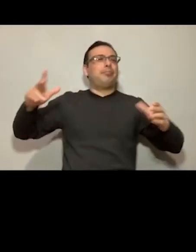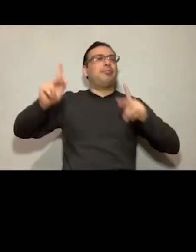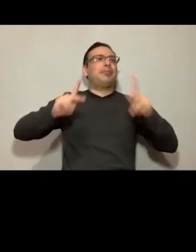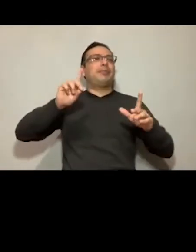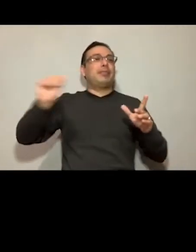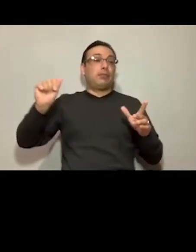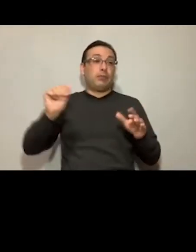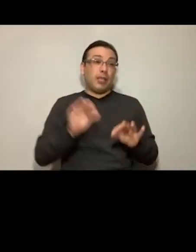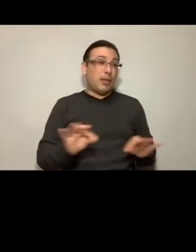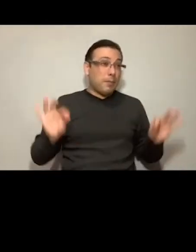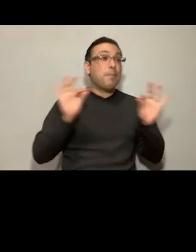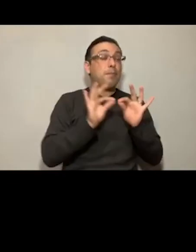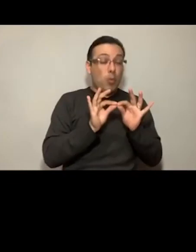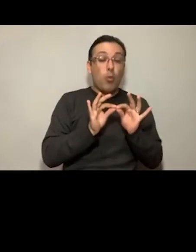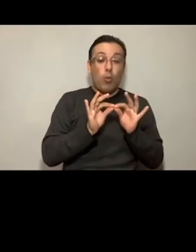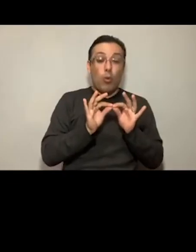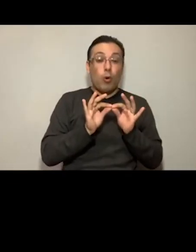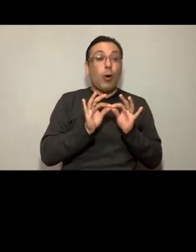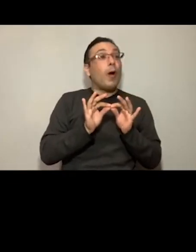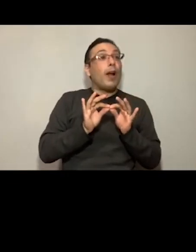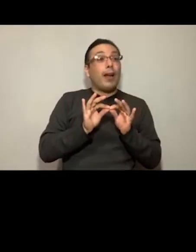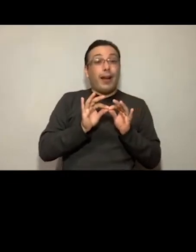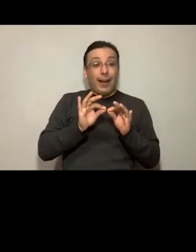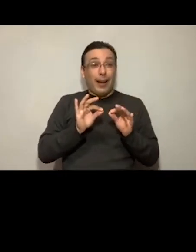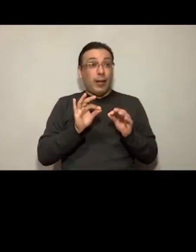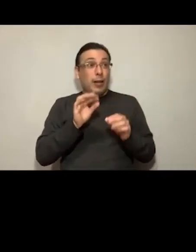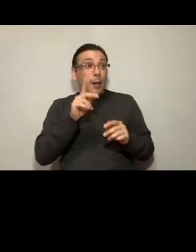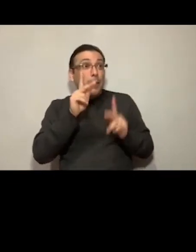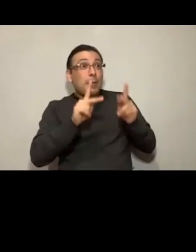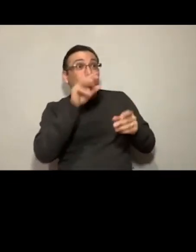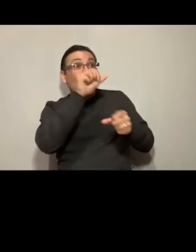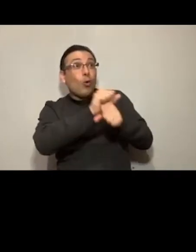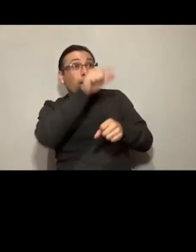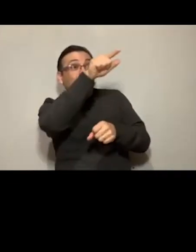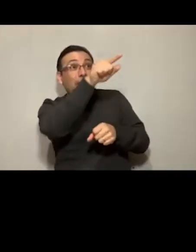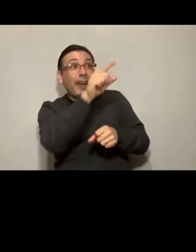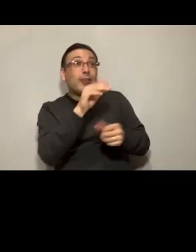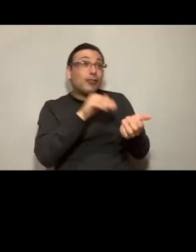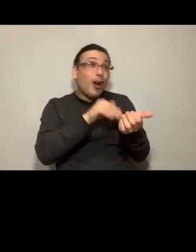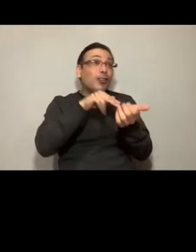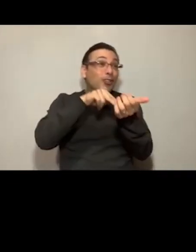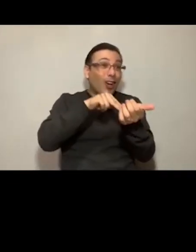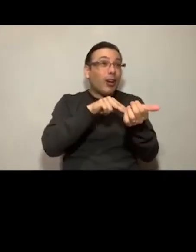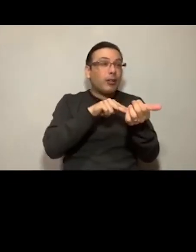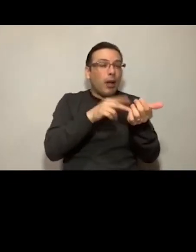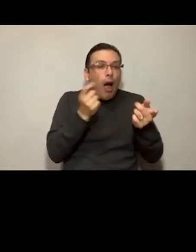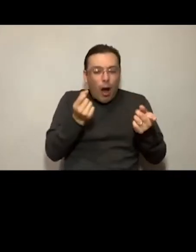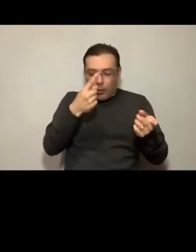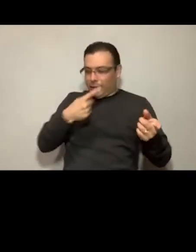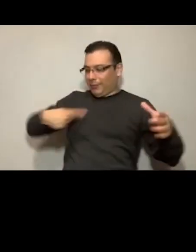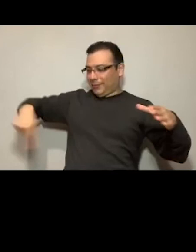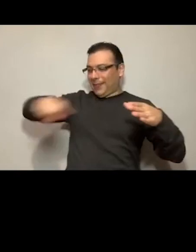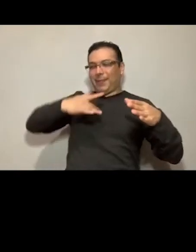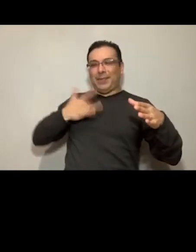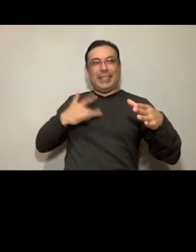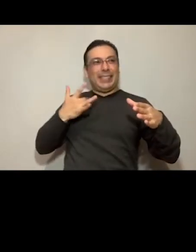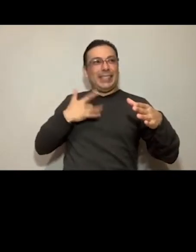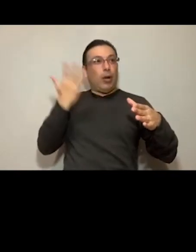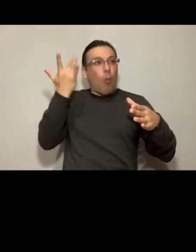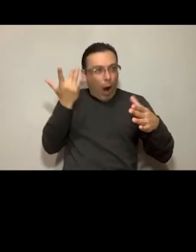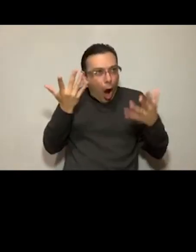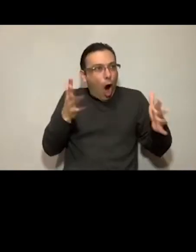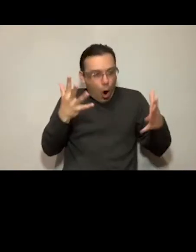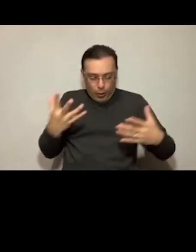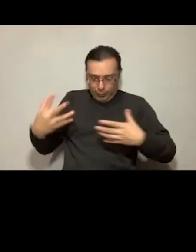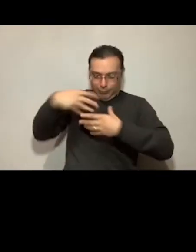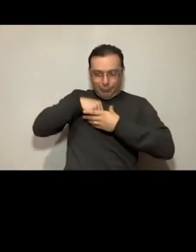have people in healthcare that understand our plight. They understand the disability role. They understand the disability from the side of having